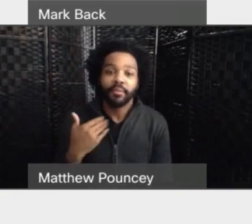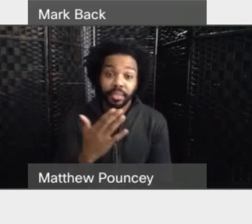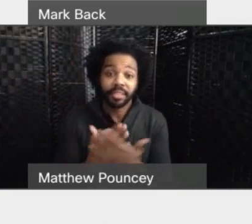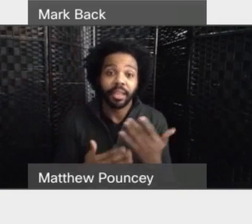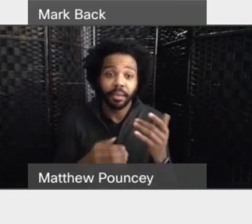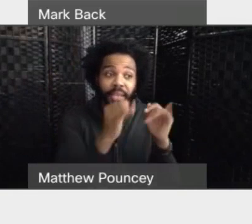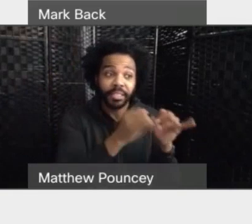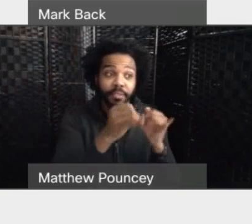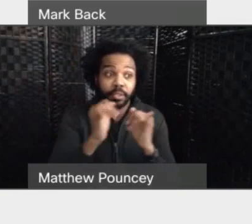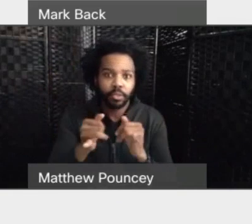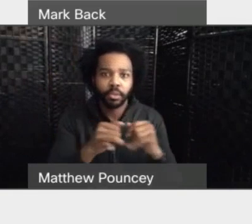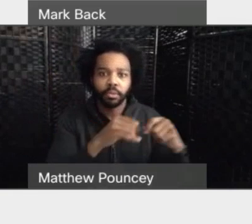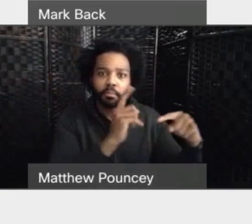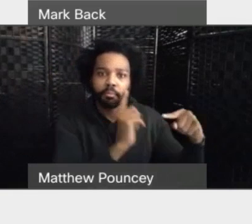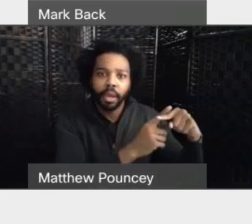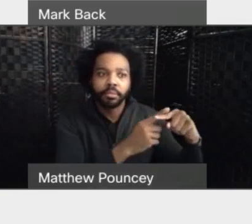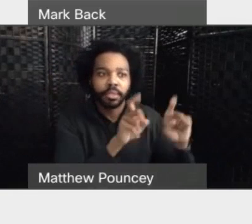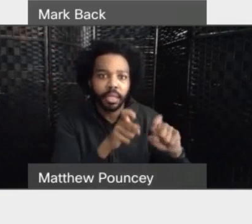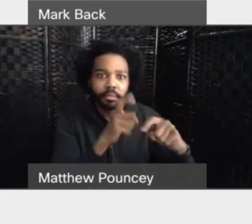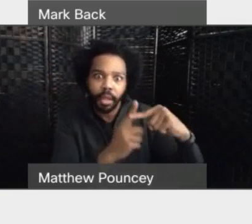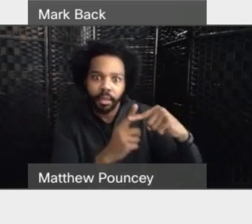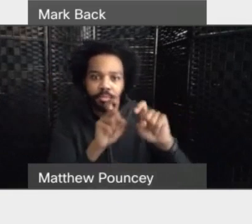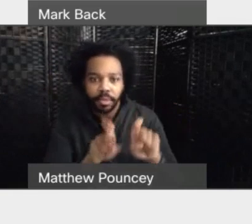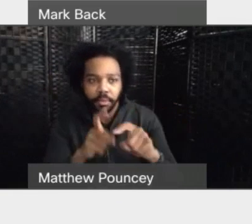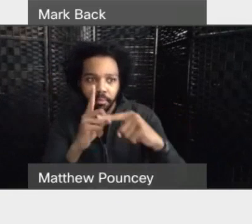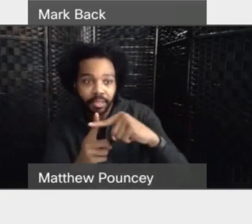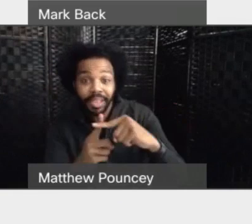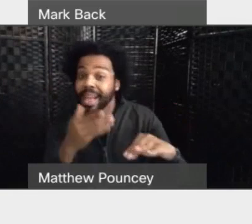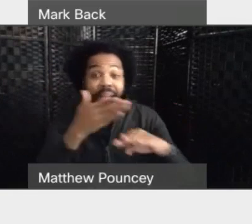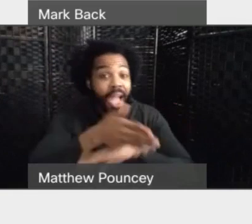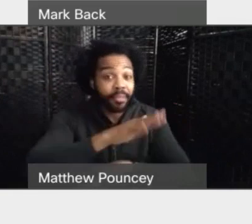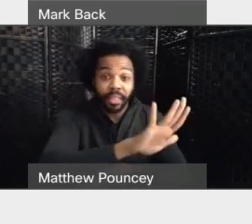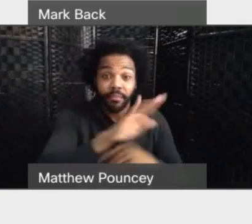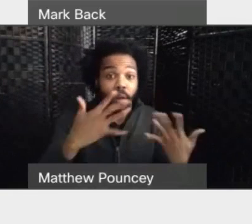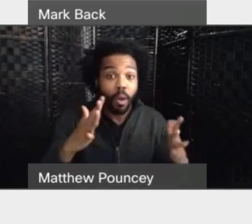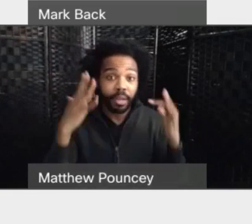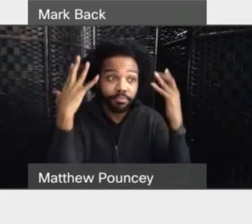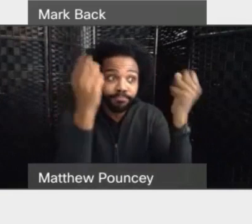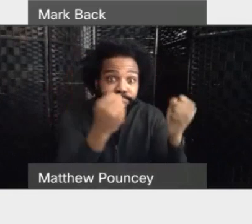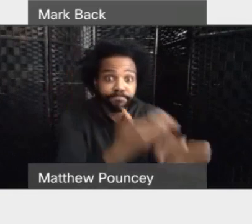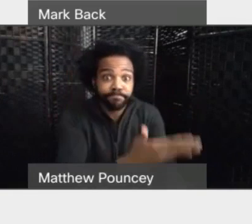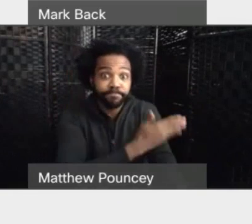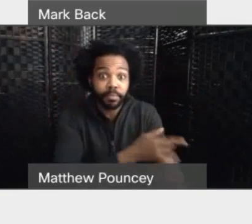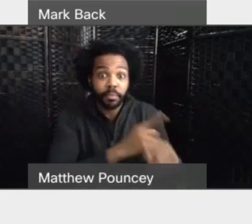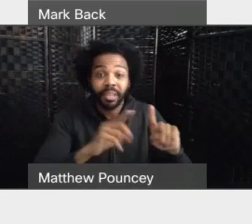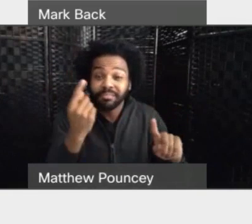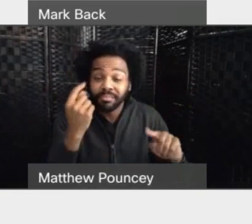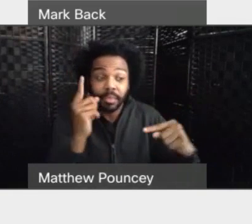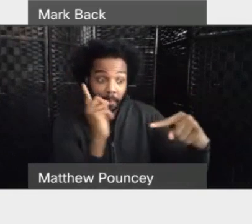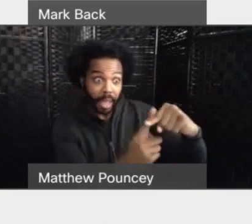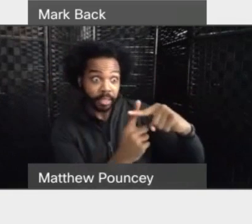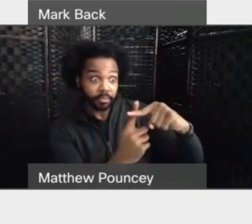to test positive after they have recovered from COVID-19, and the positive result is not because they